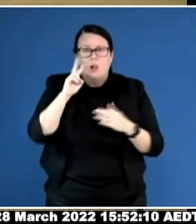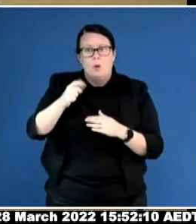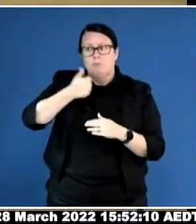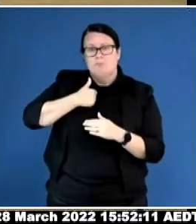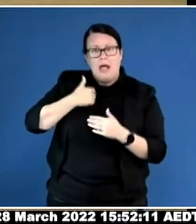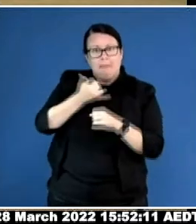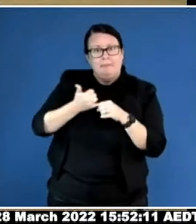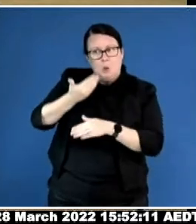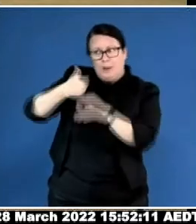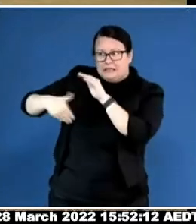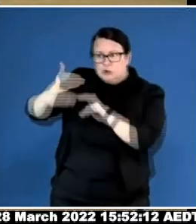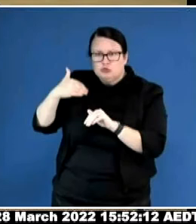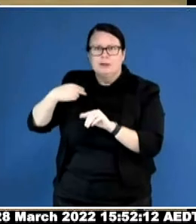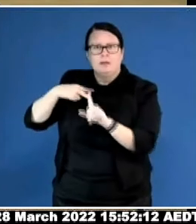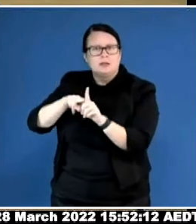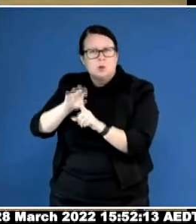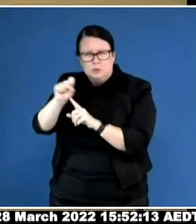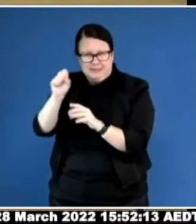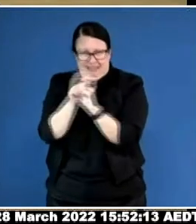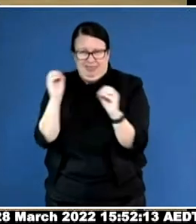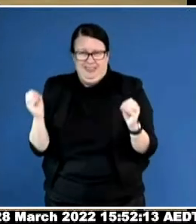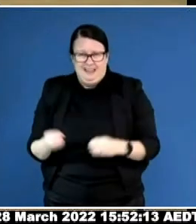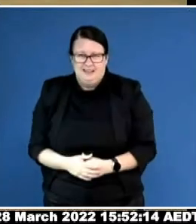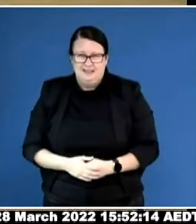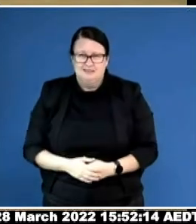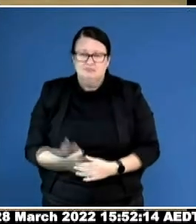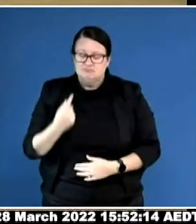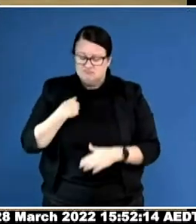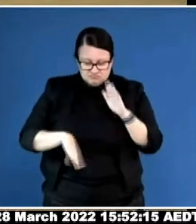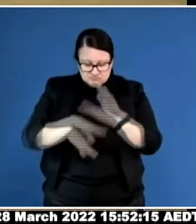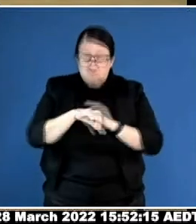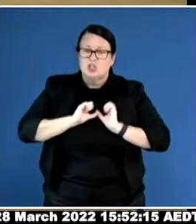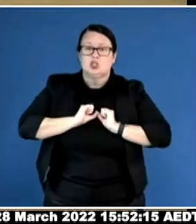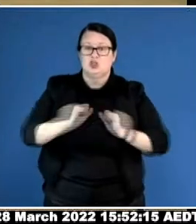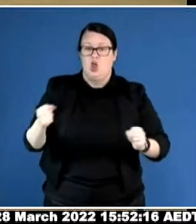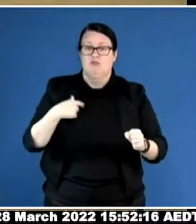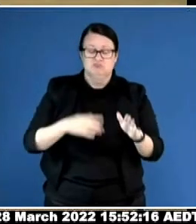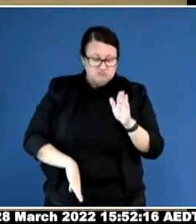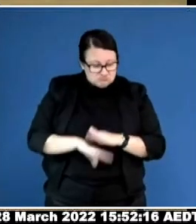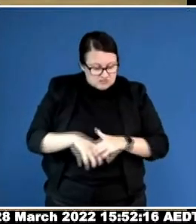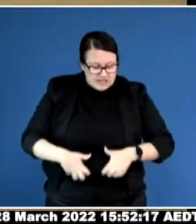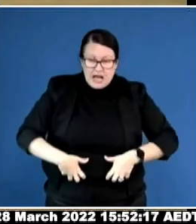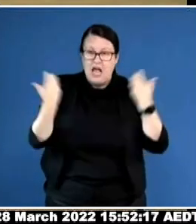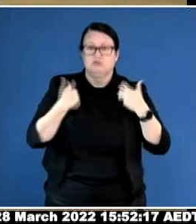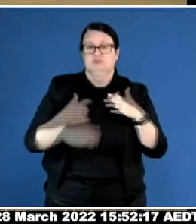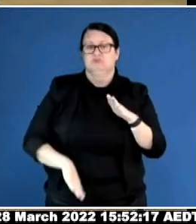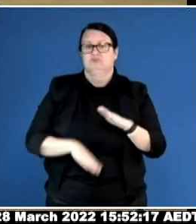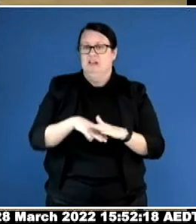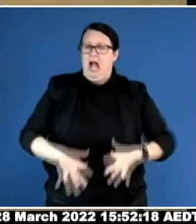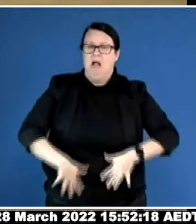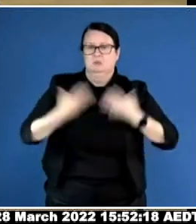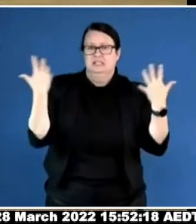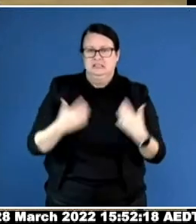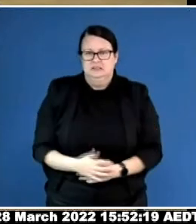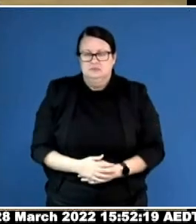or otherwise confirm my diagnosis. I was shocked, angry, and upset.